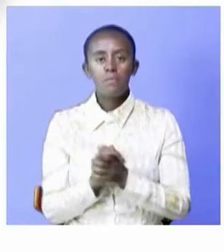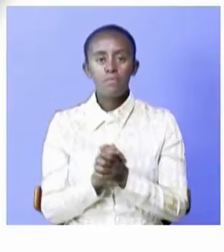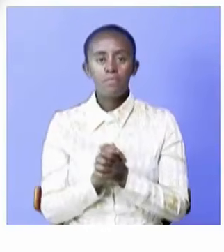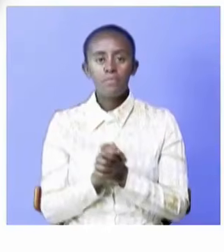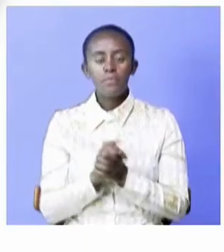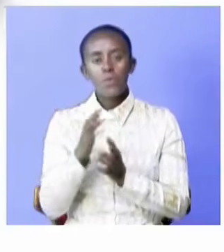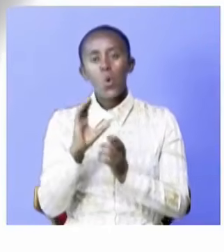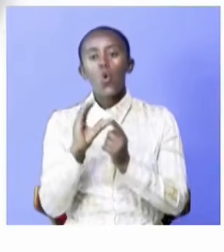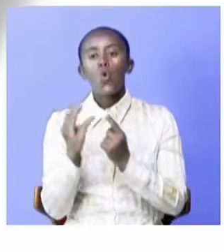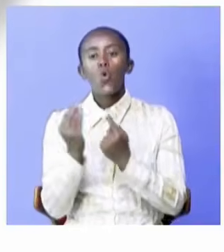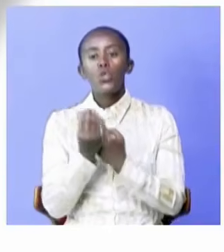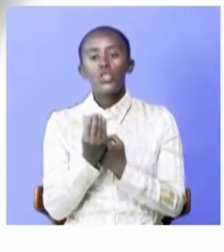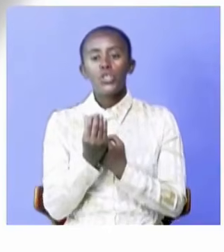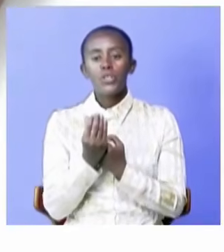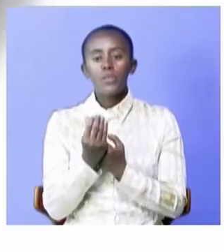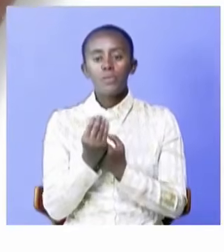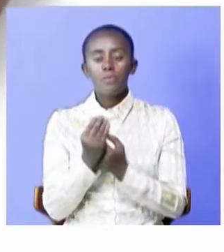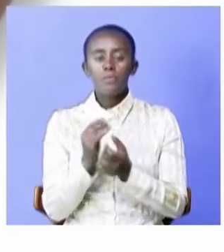or condition.